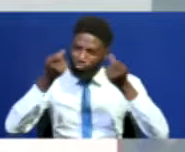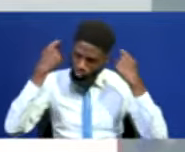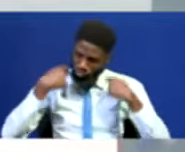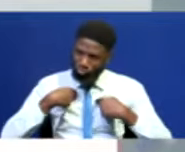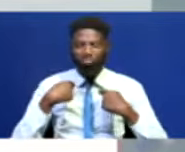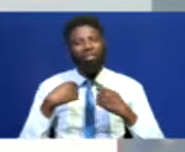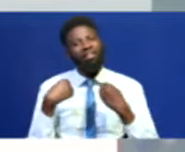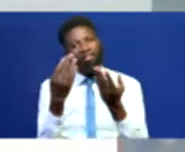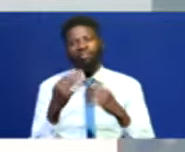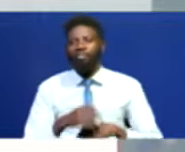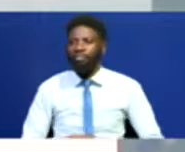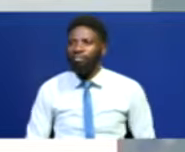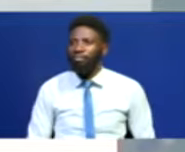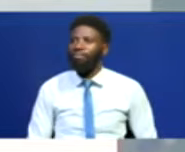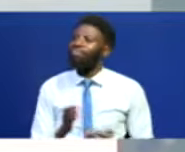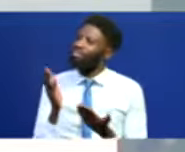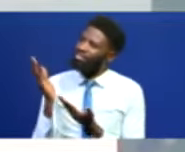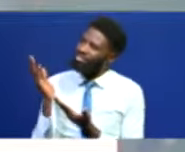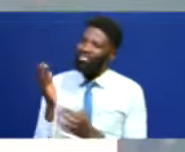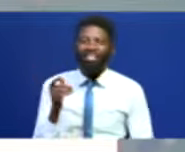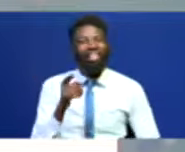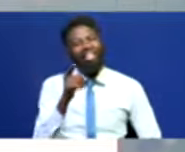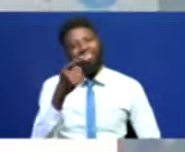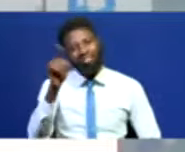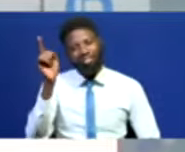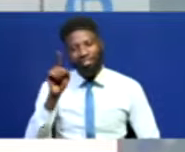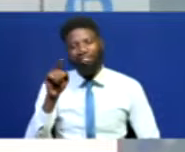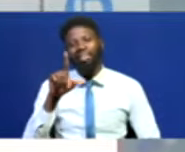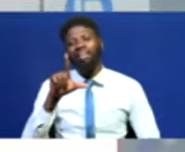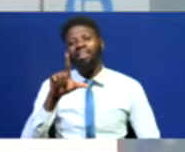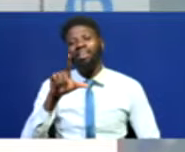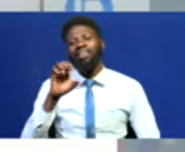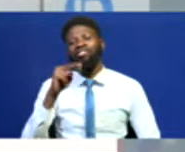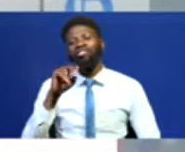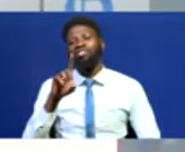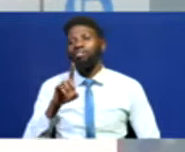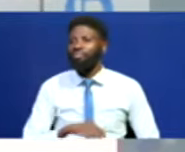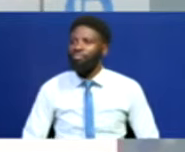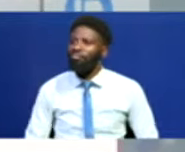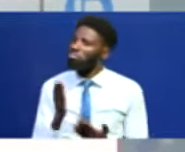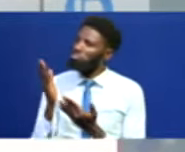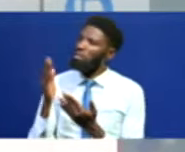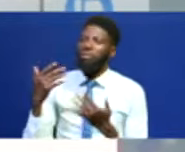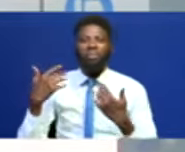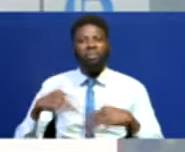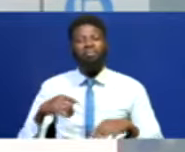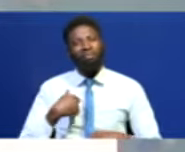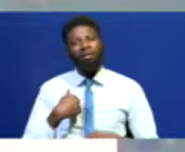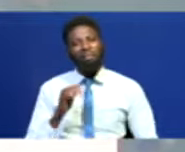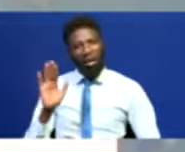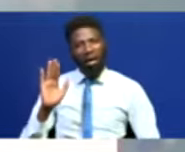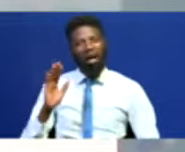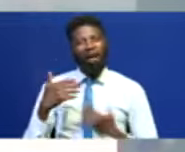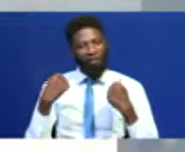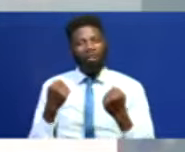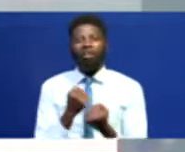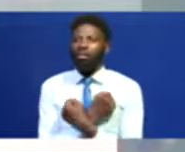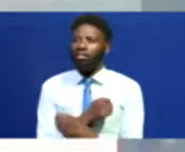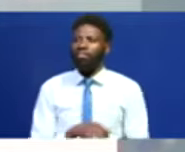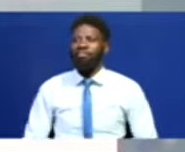Pascal, yes, that guy is a legend. Angela, amused, I love the confidence.